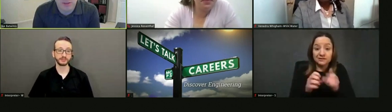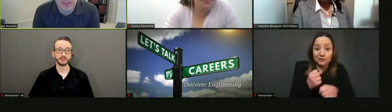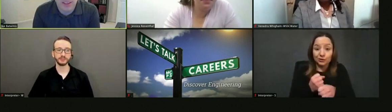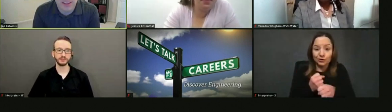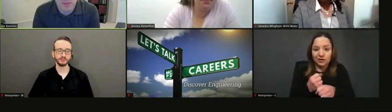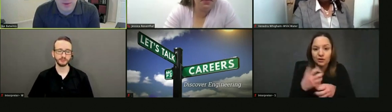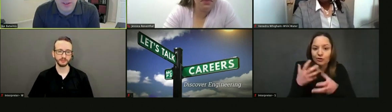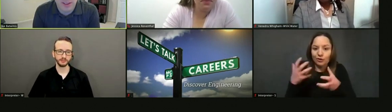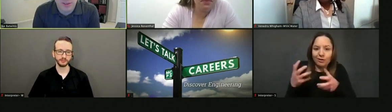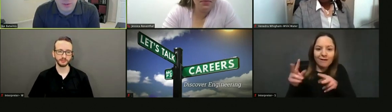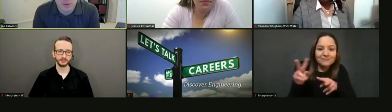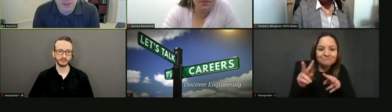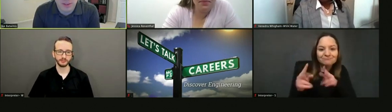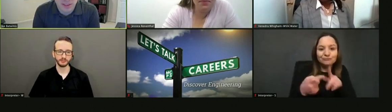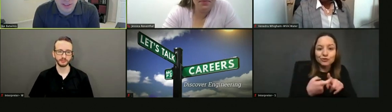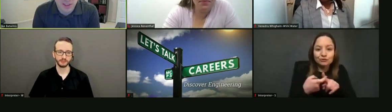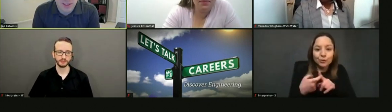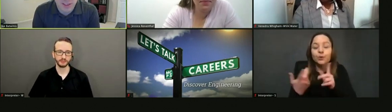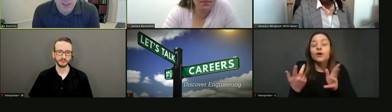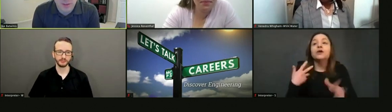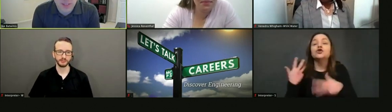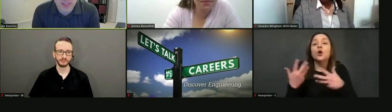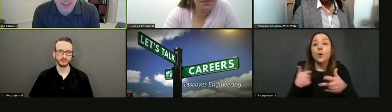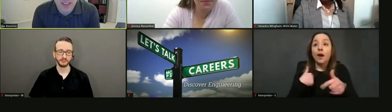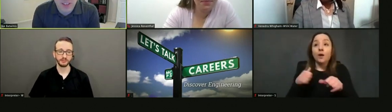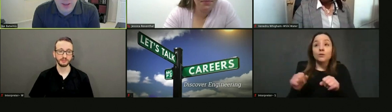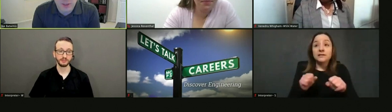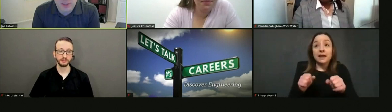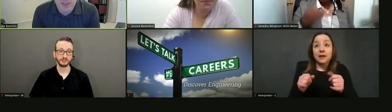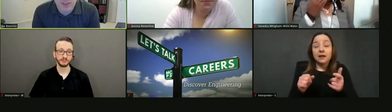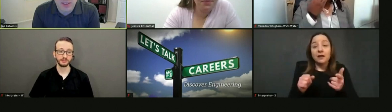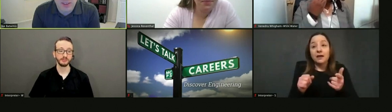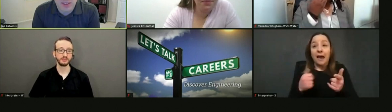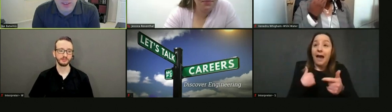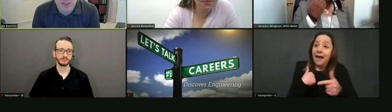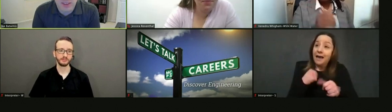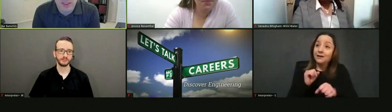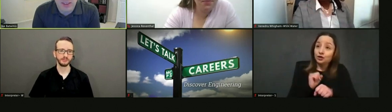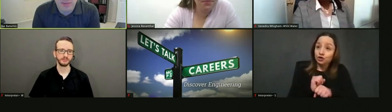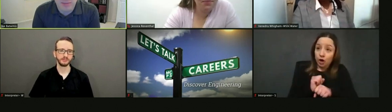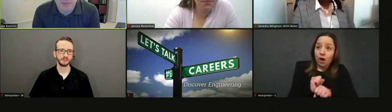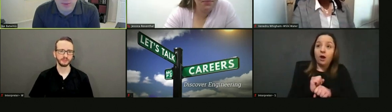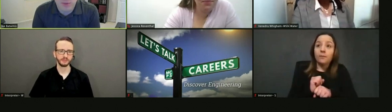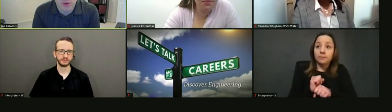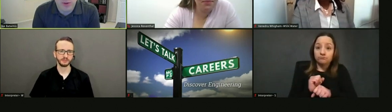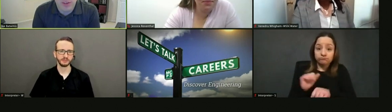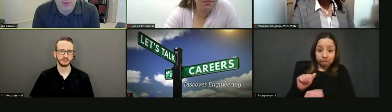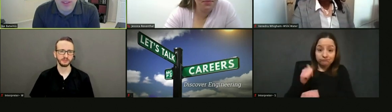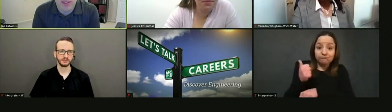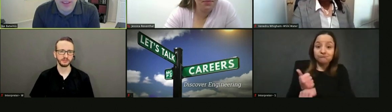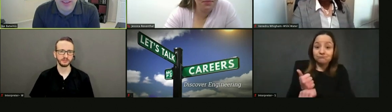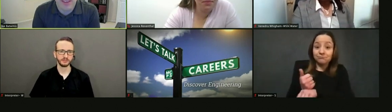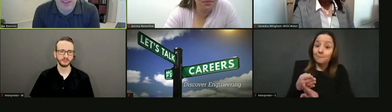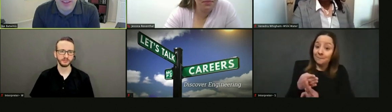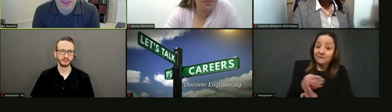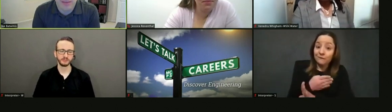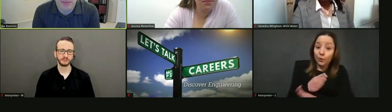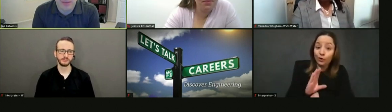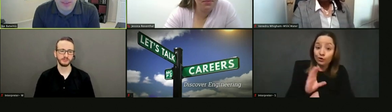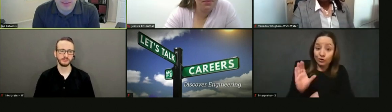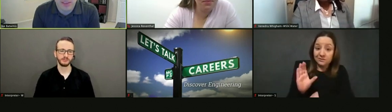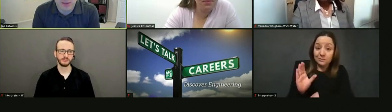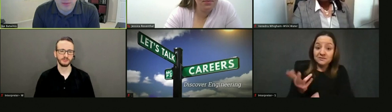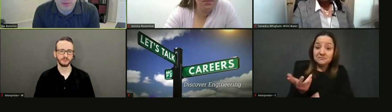heavy recruiting in that time period, and I was able to. Basically, I had a job secured before Christmas.